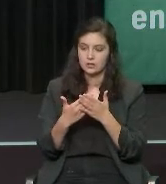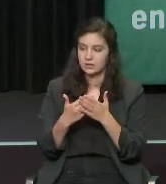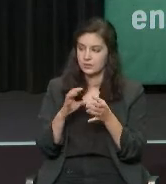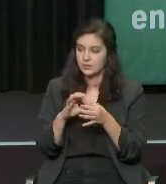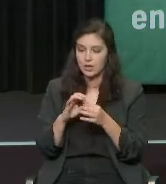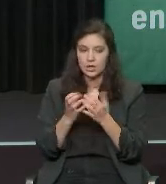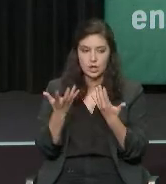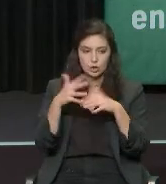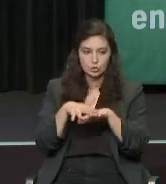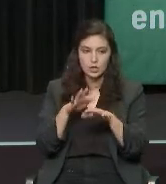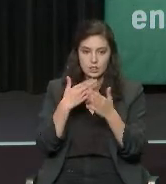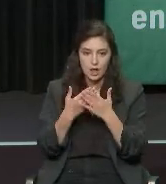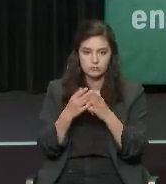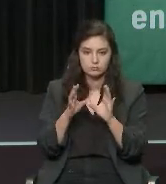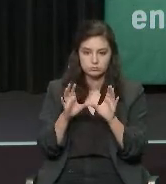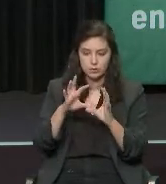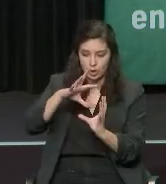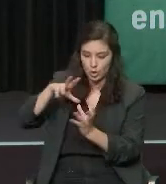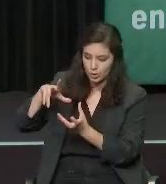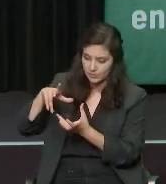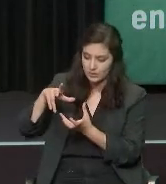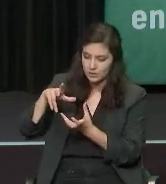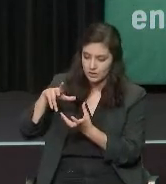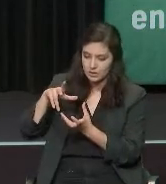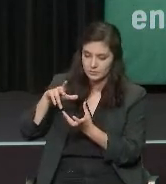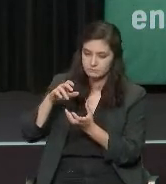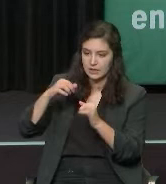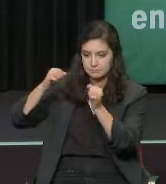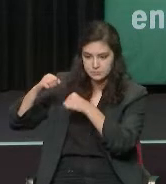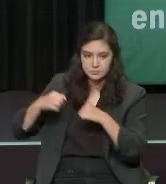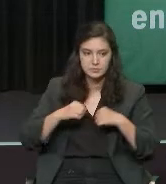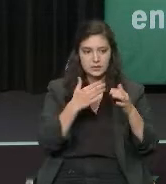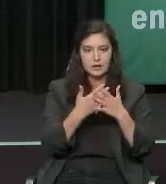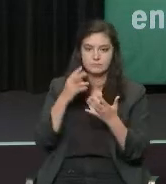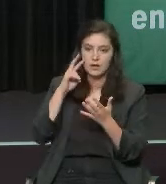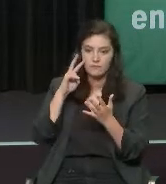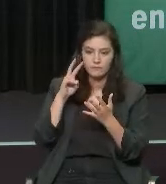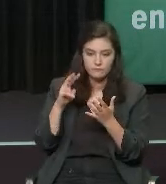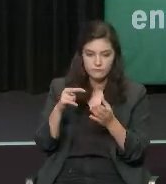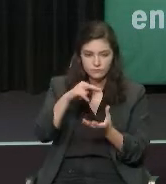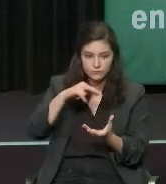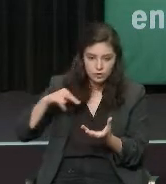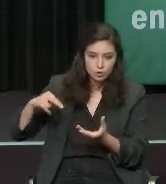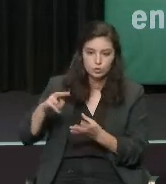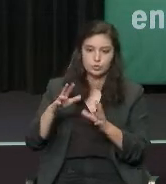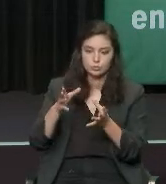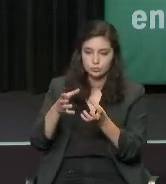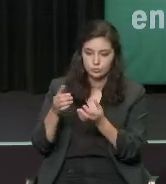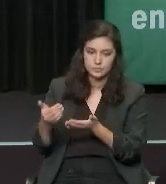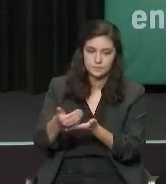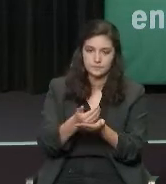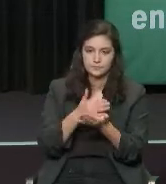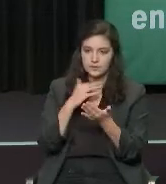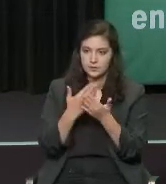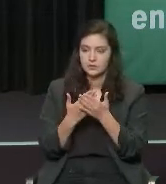inclusion of the global stocktake element in the agreement and its collective view on progress, it's the first time we will have under the convention